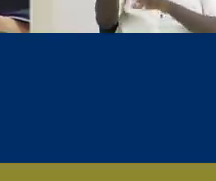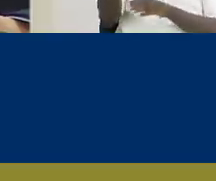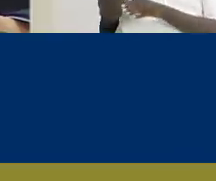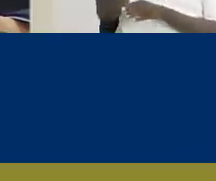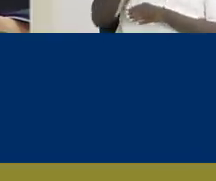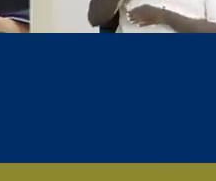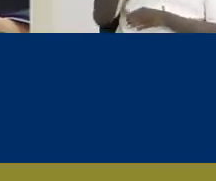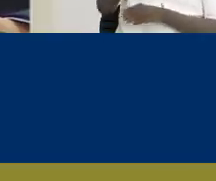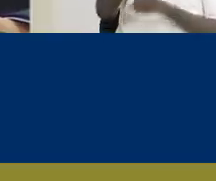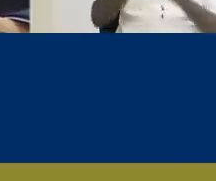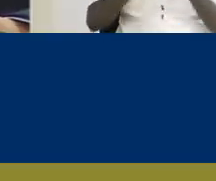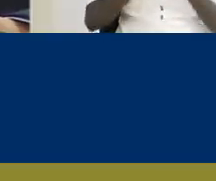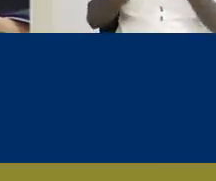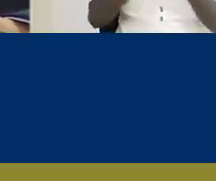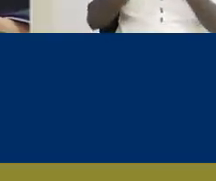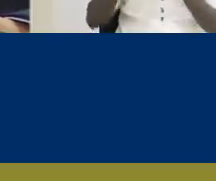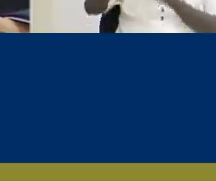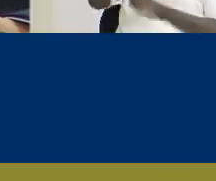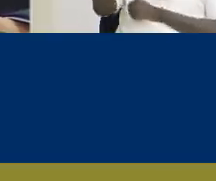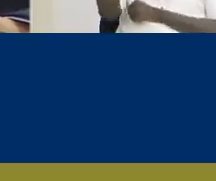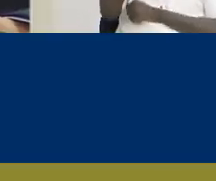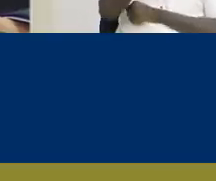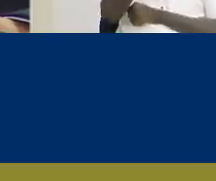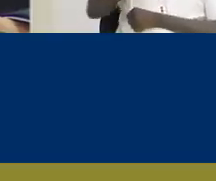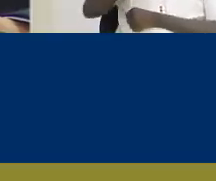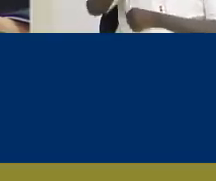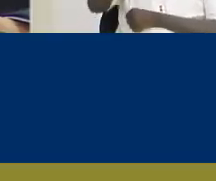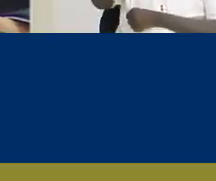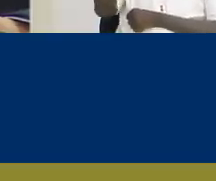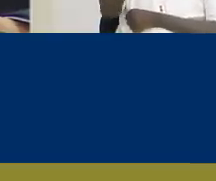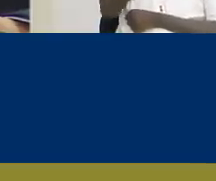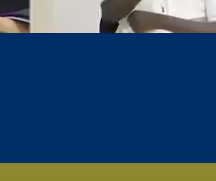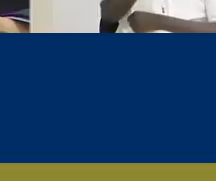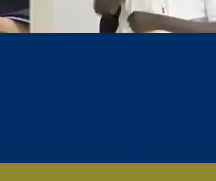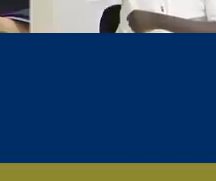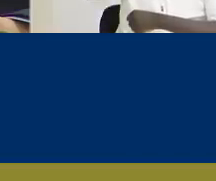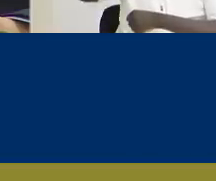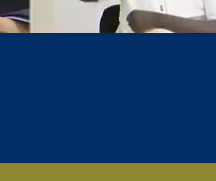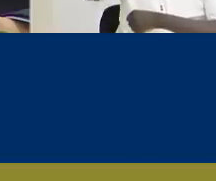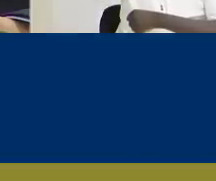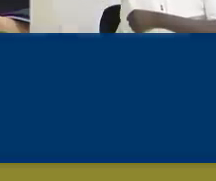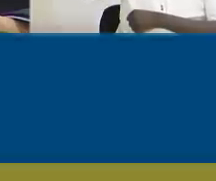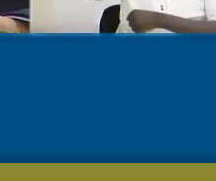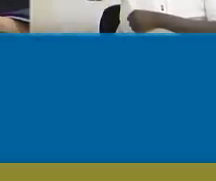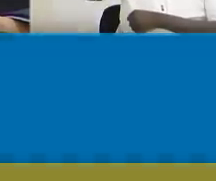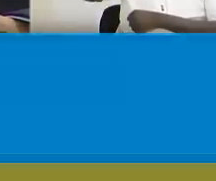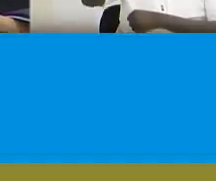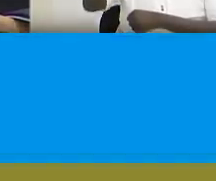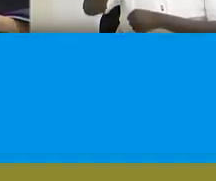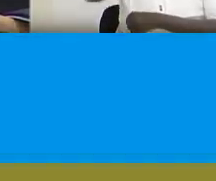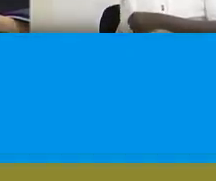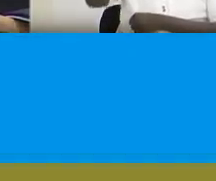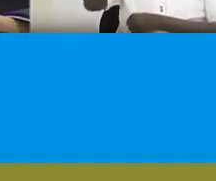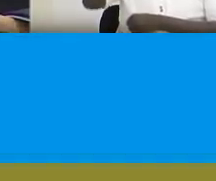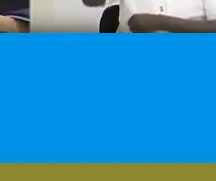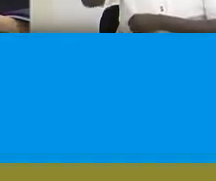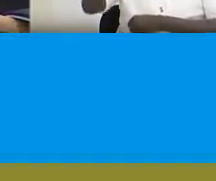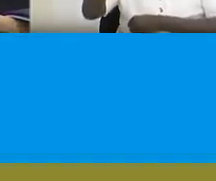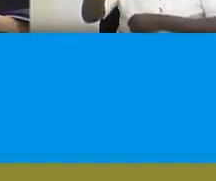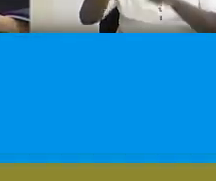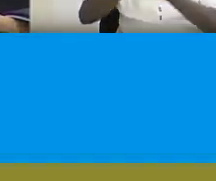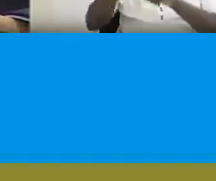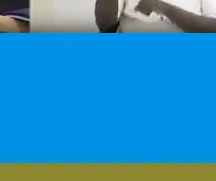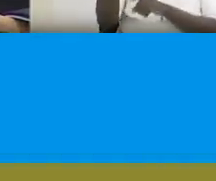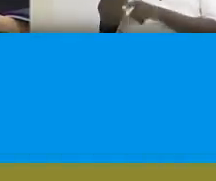Sanasabali worked there. I worked there. But Sadibu Haidara and Yankuba Ture used to frequent there.